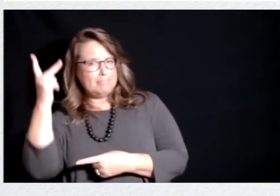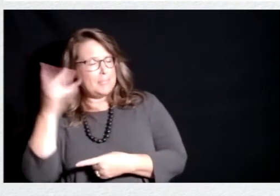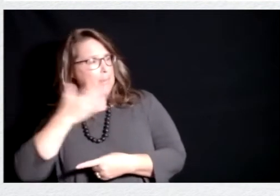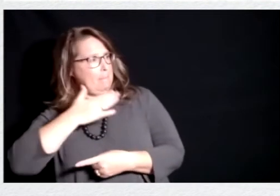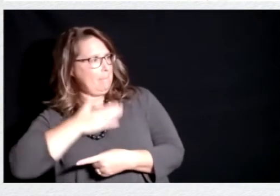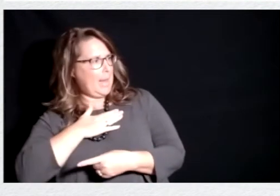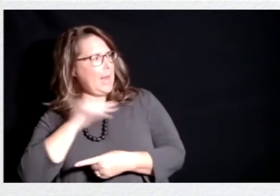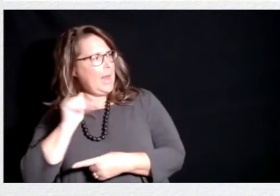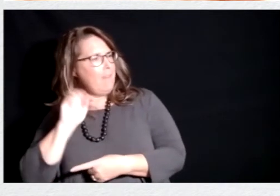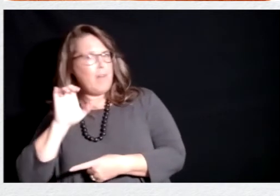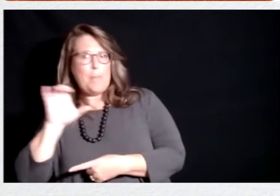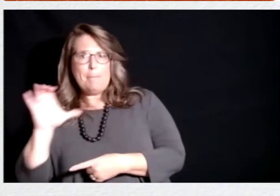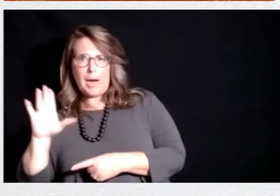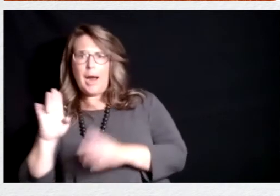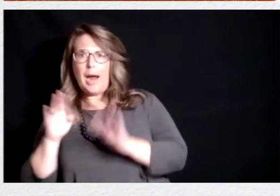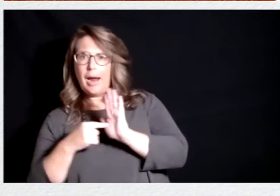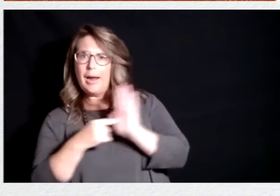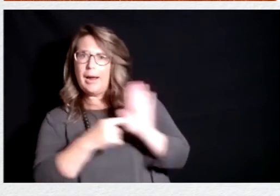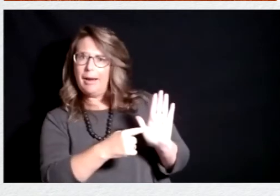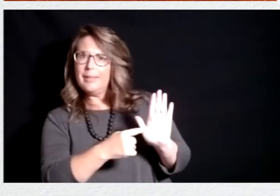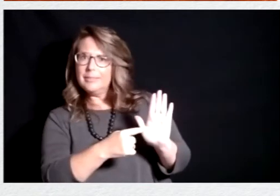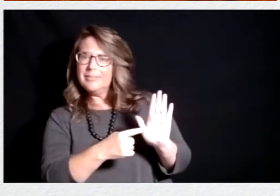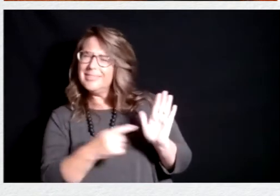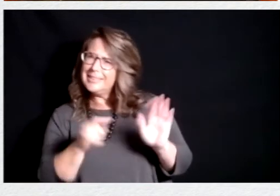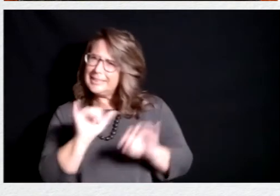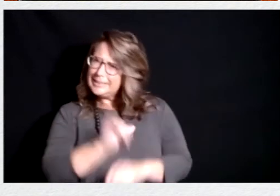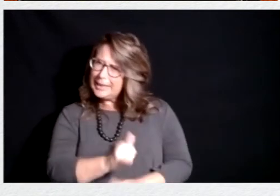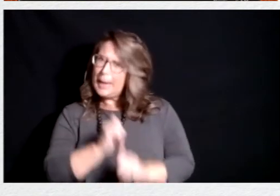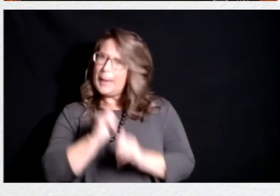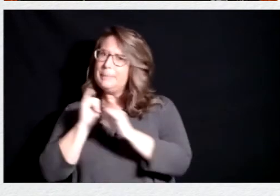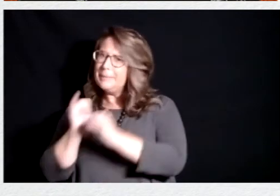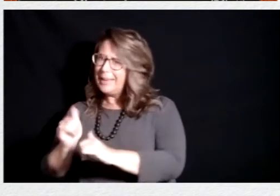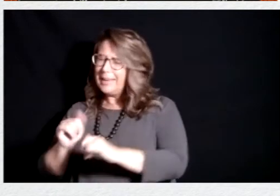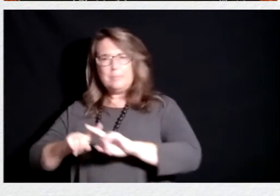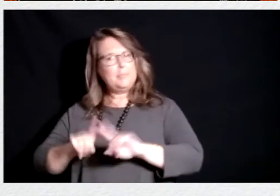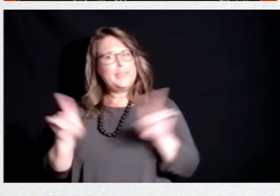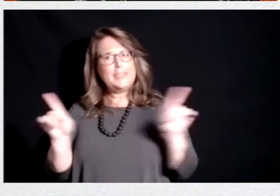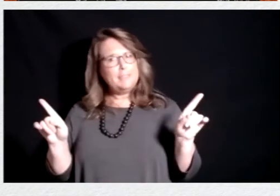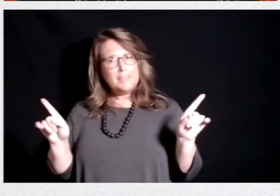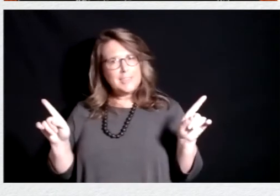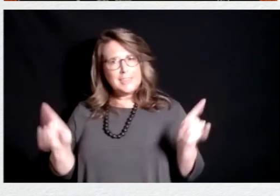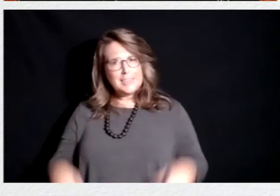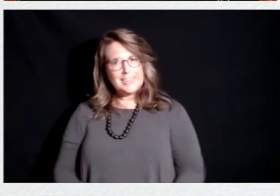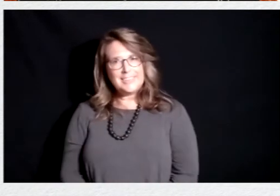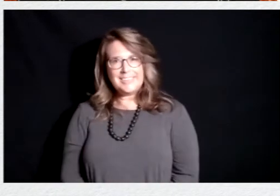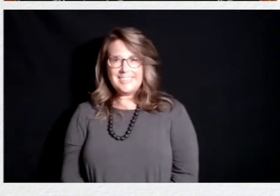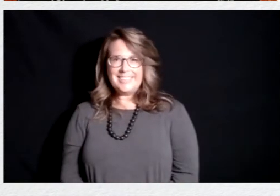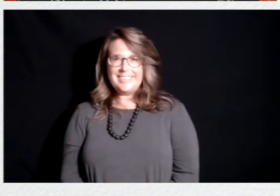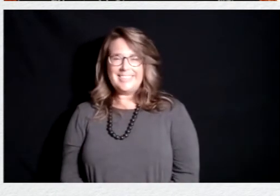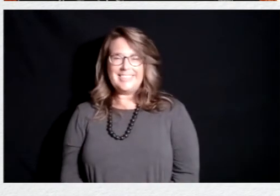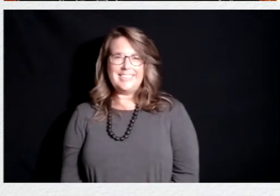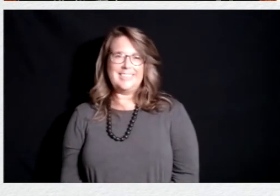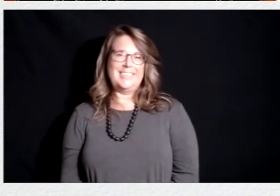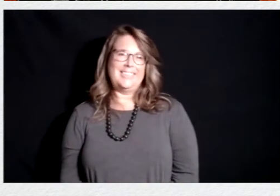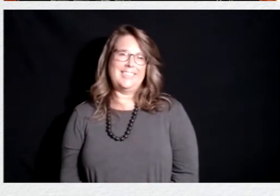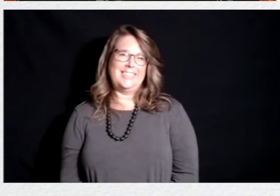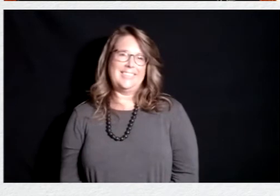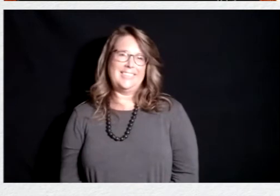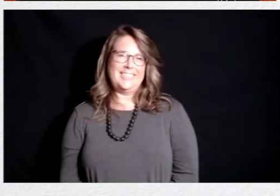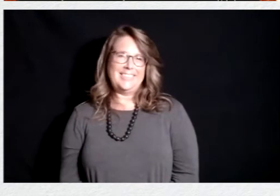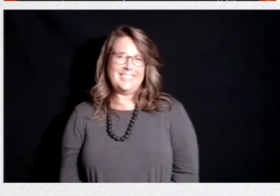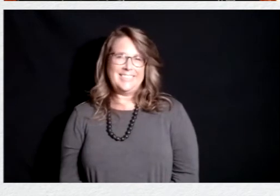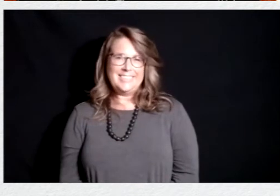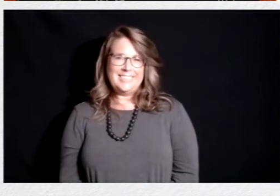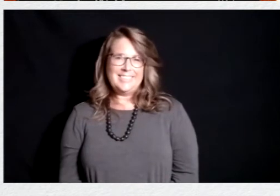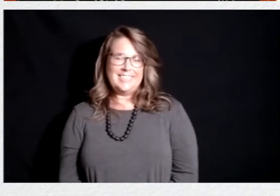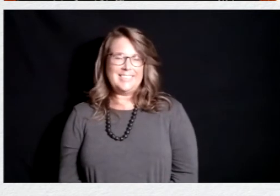alphabet. Same, same, but different. Y este es nuestro alfabeto. Igual, igual, pero diferente.